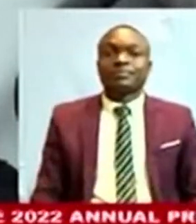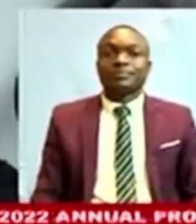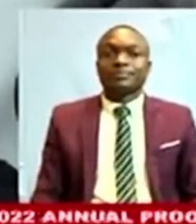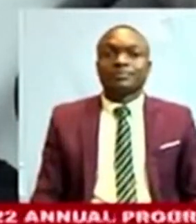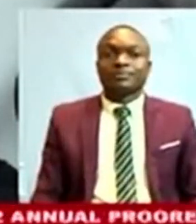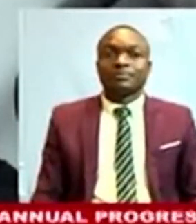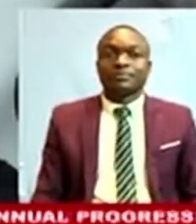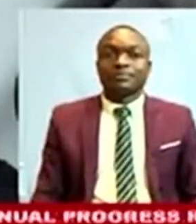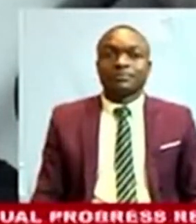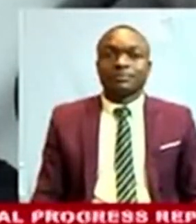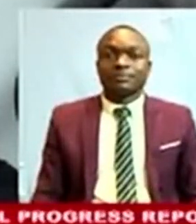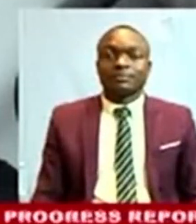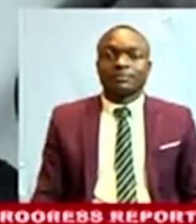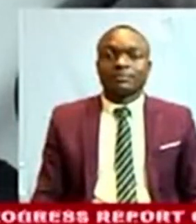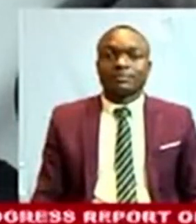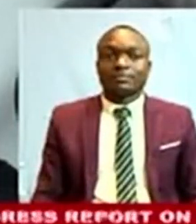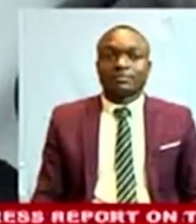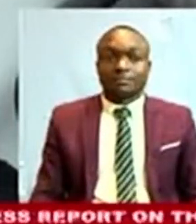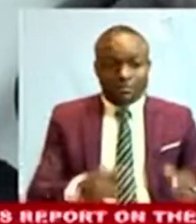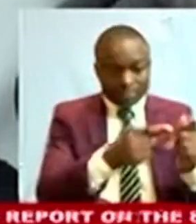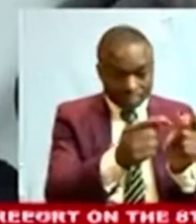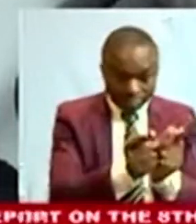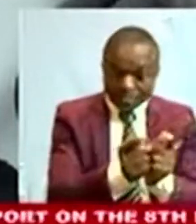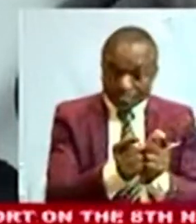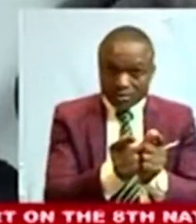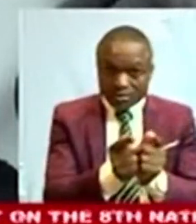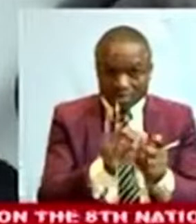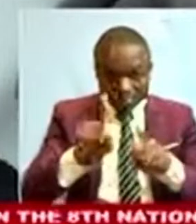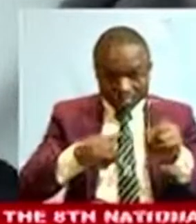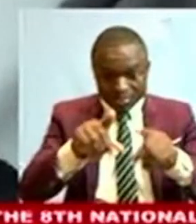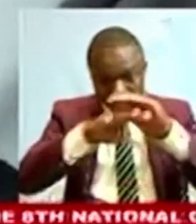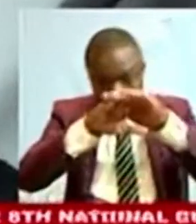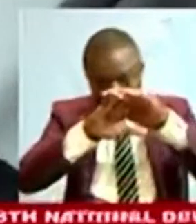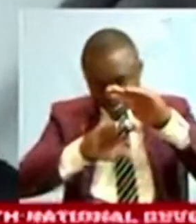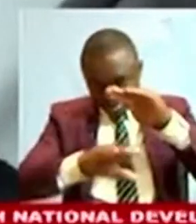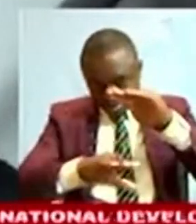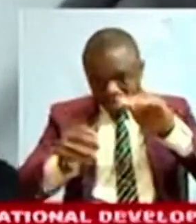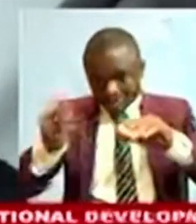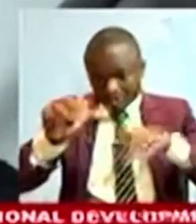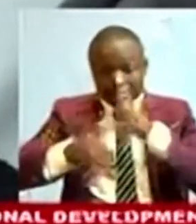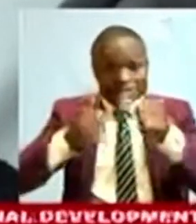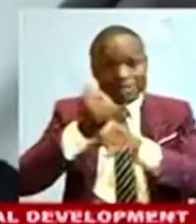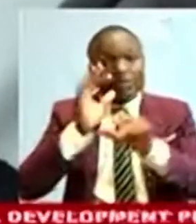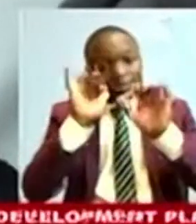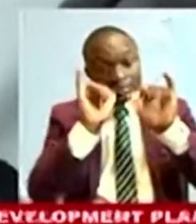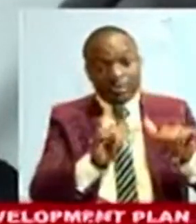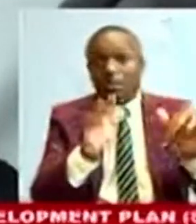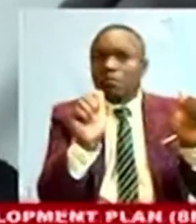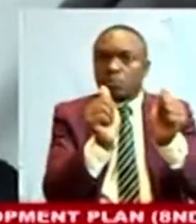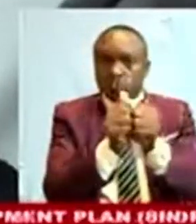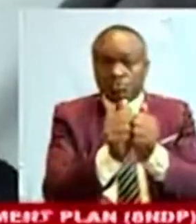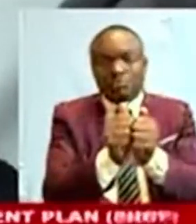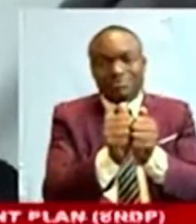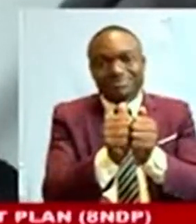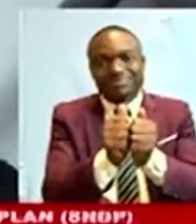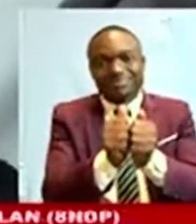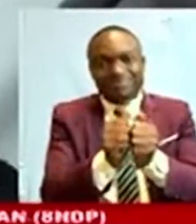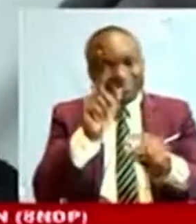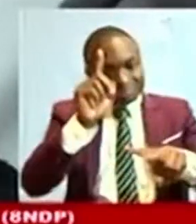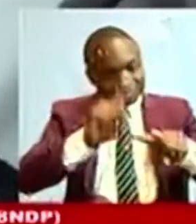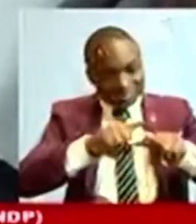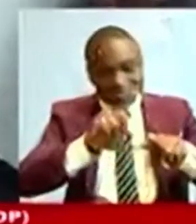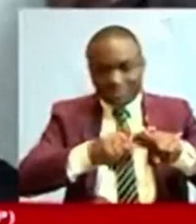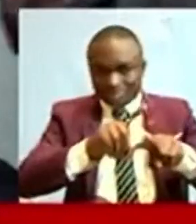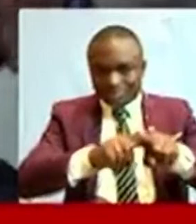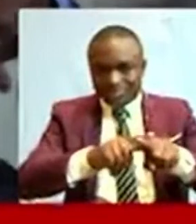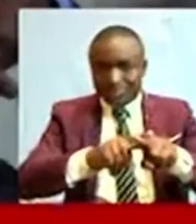for the category of people below 10 years living with HIV and AIDS who were virally suppressed was